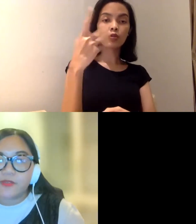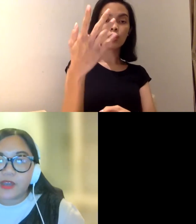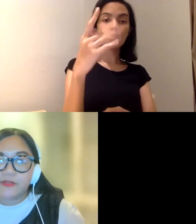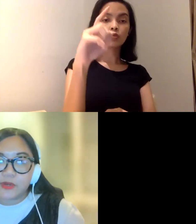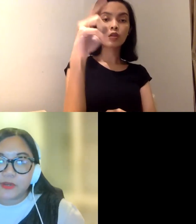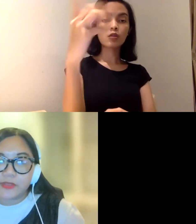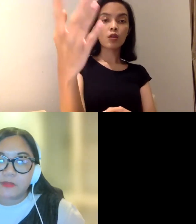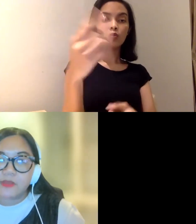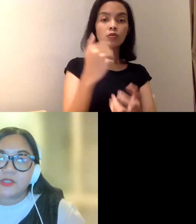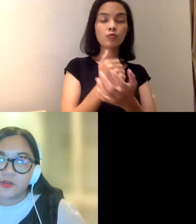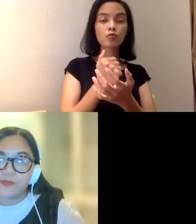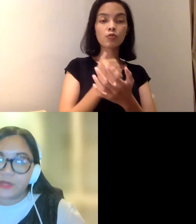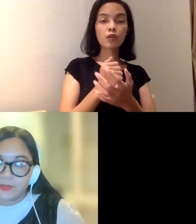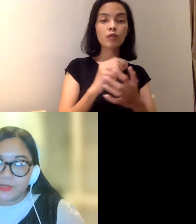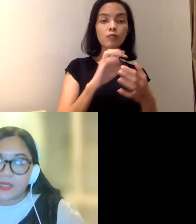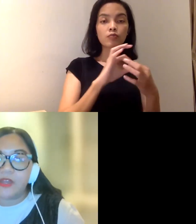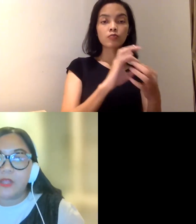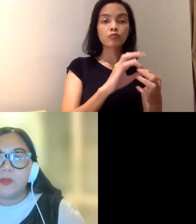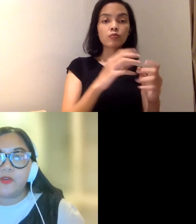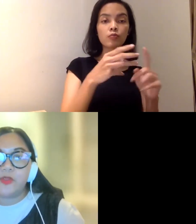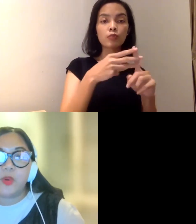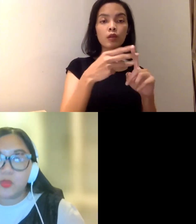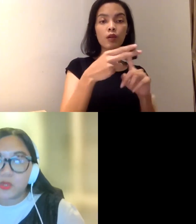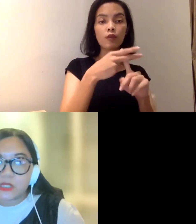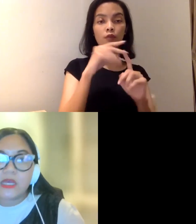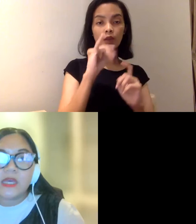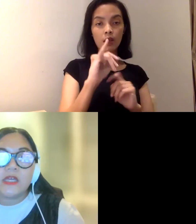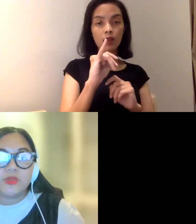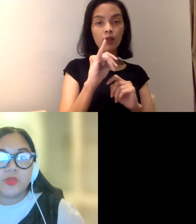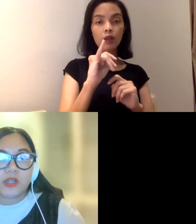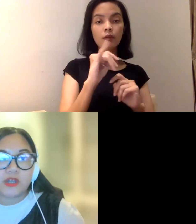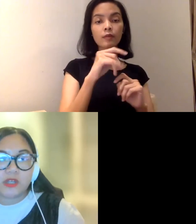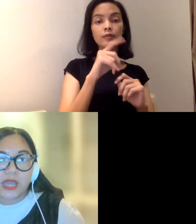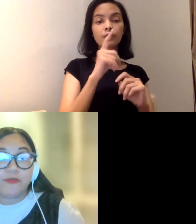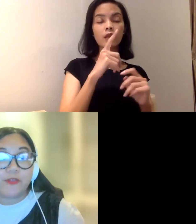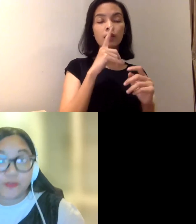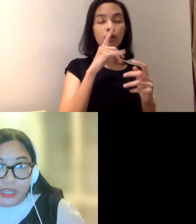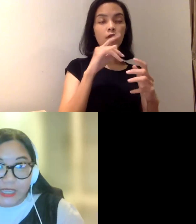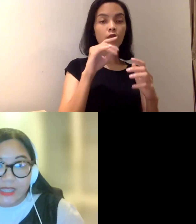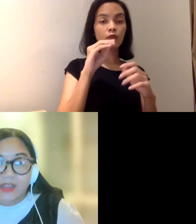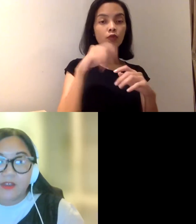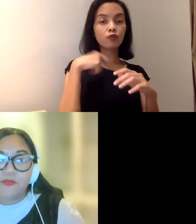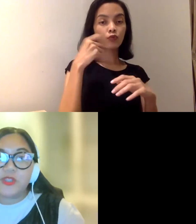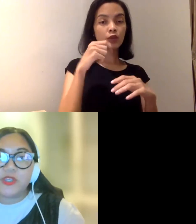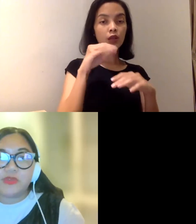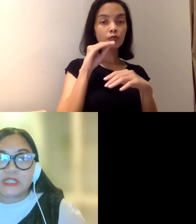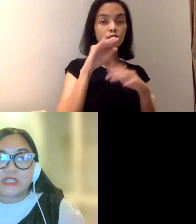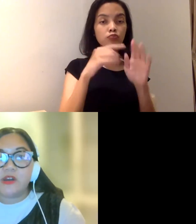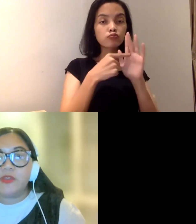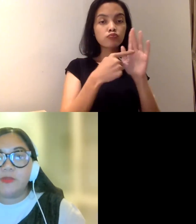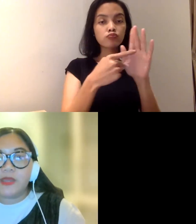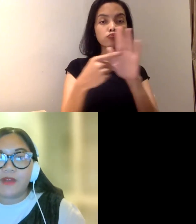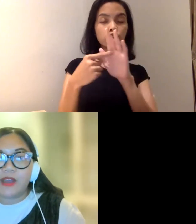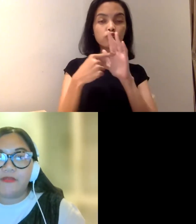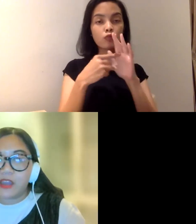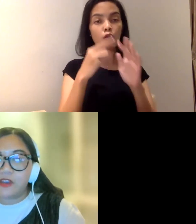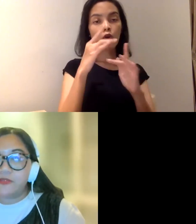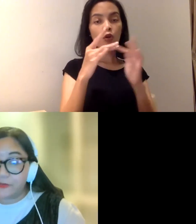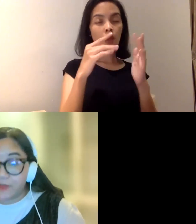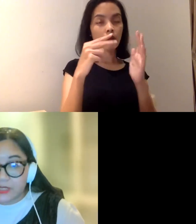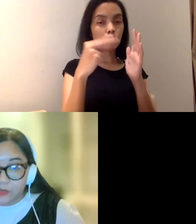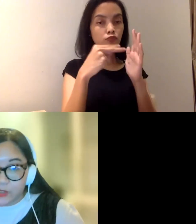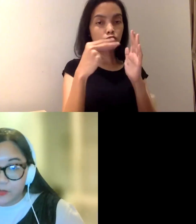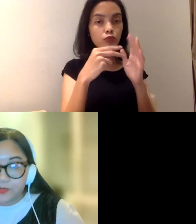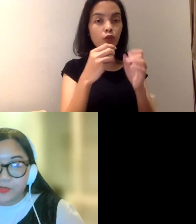makes 5 queer-themed short films available for the whole world to watch online for free for the duration of the BFI Flair